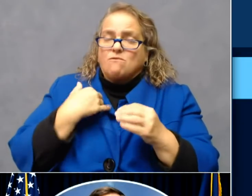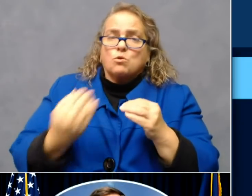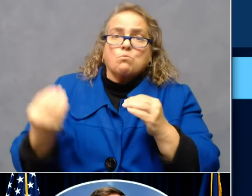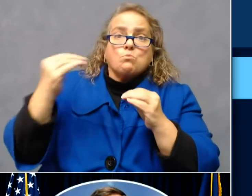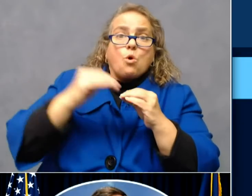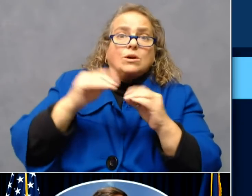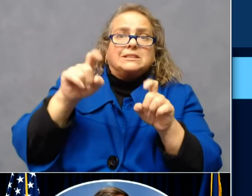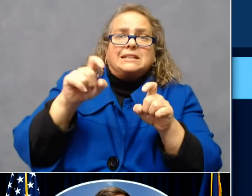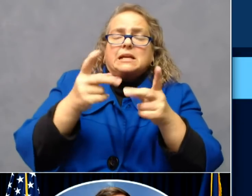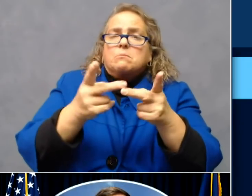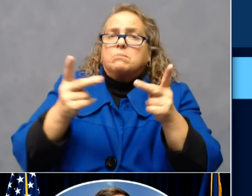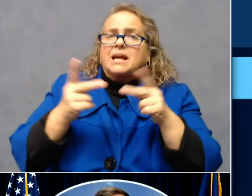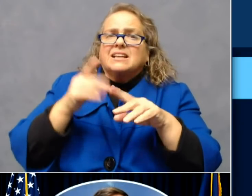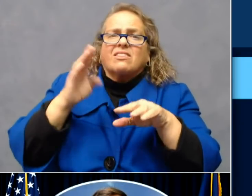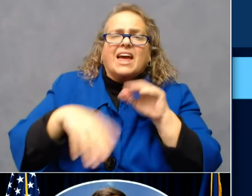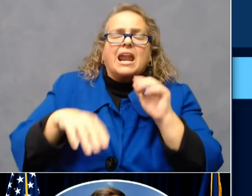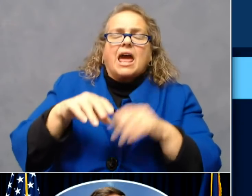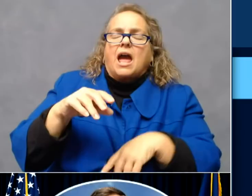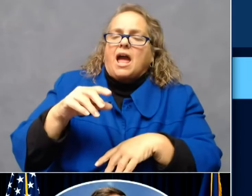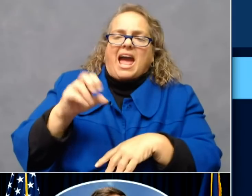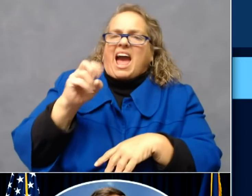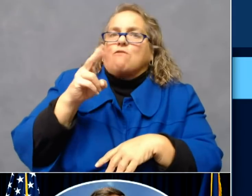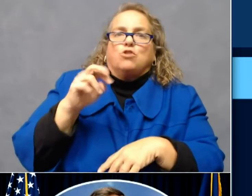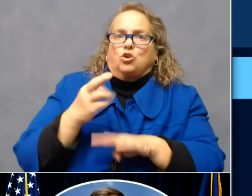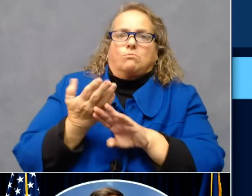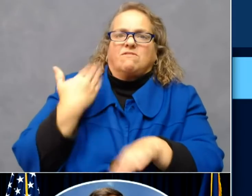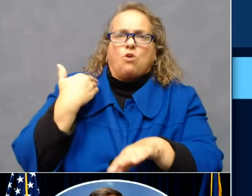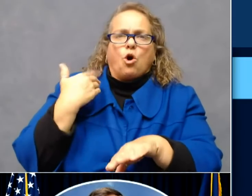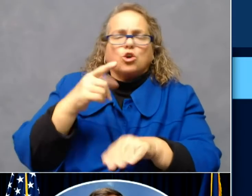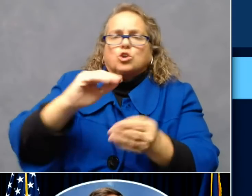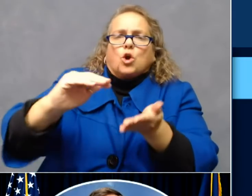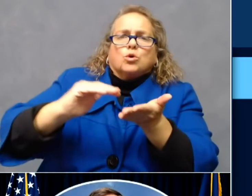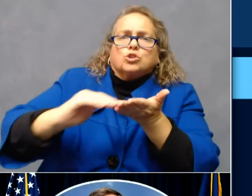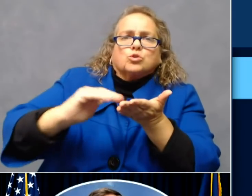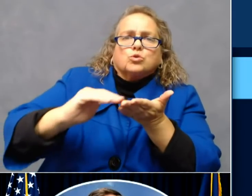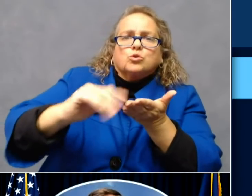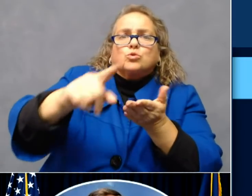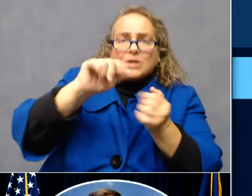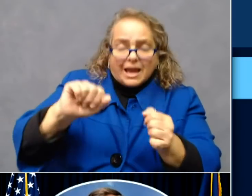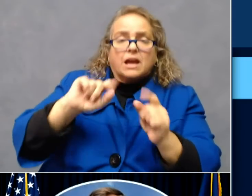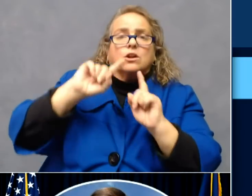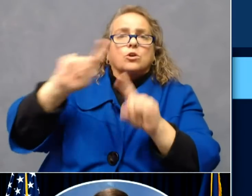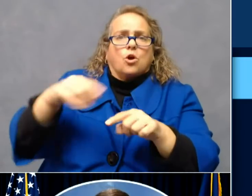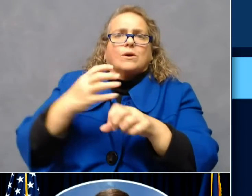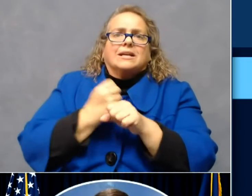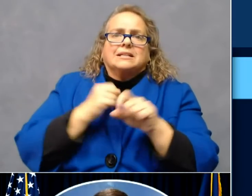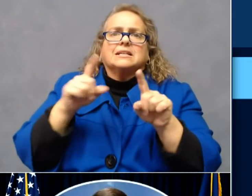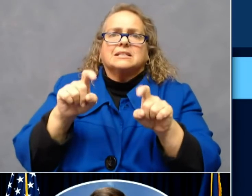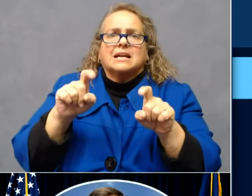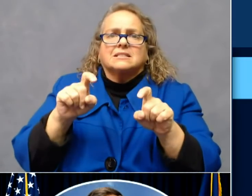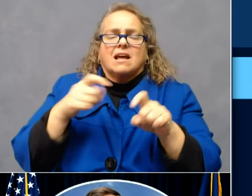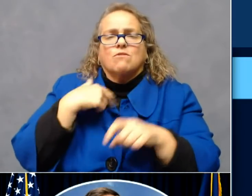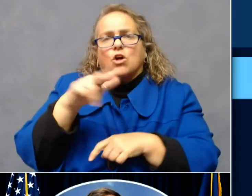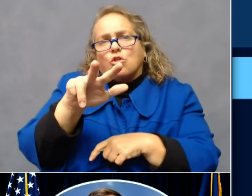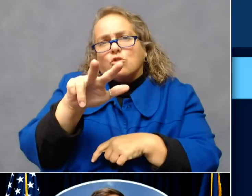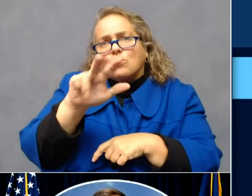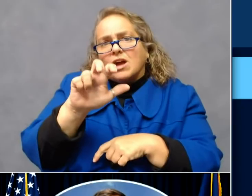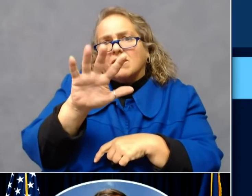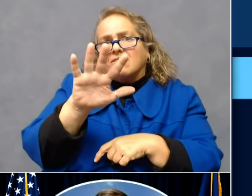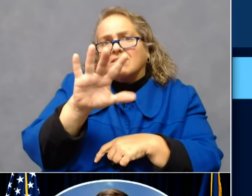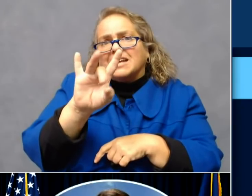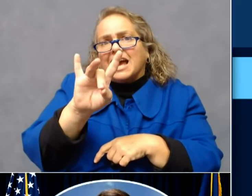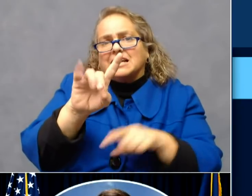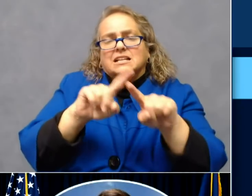excuse not to get out there and to regularly get tested. Over 300 58 locations across this